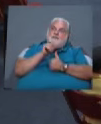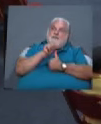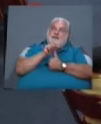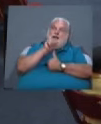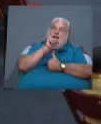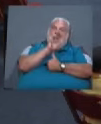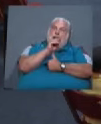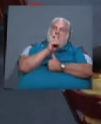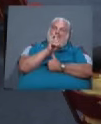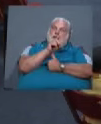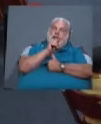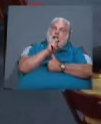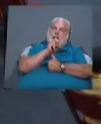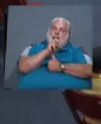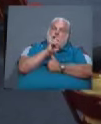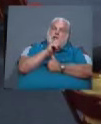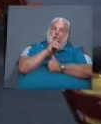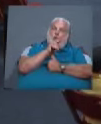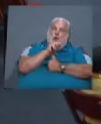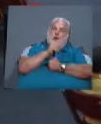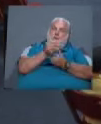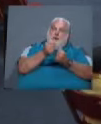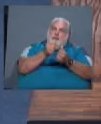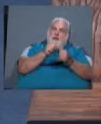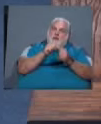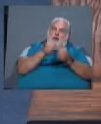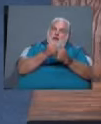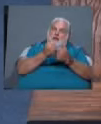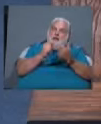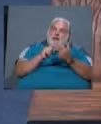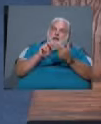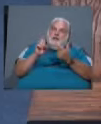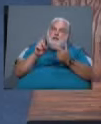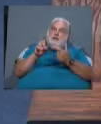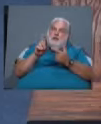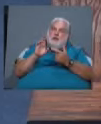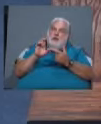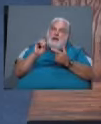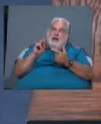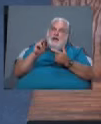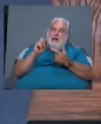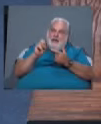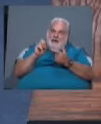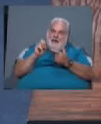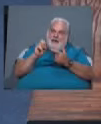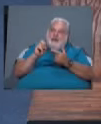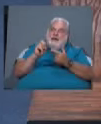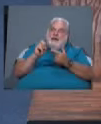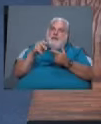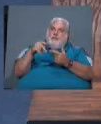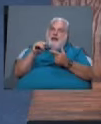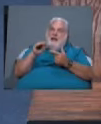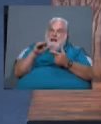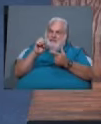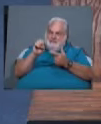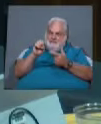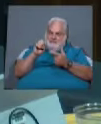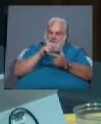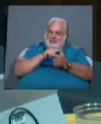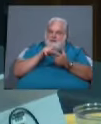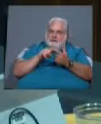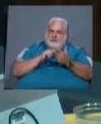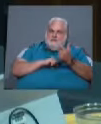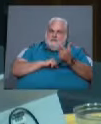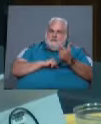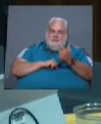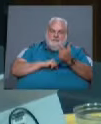Aberdeen Court Property Owners Association and Duquesne Place Property Owners Association. And